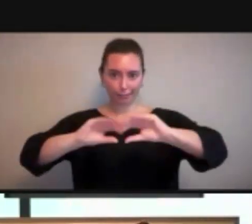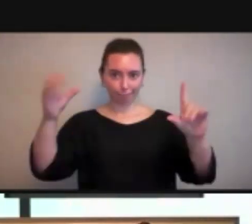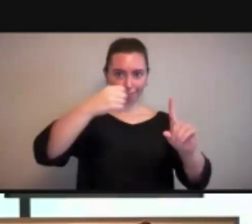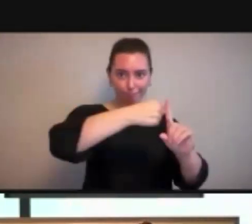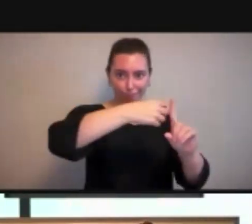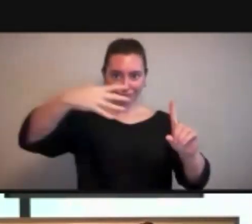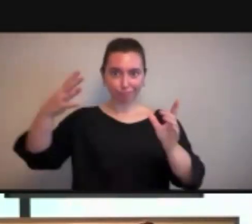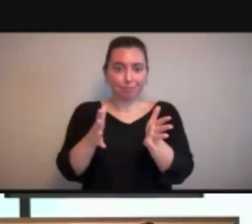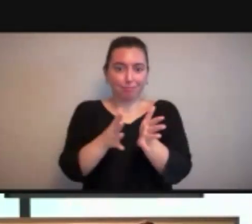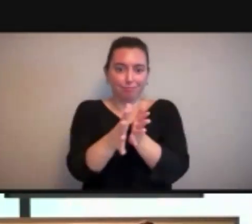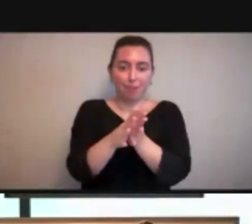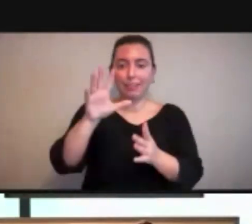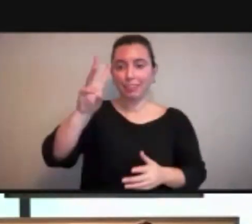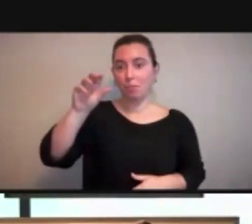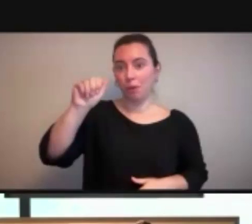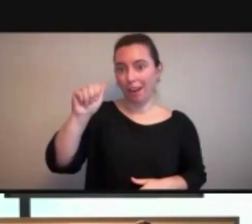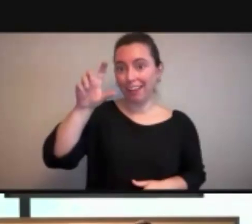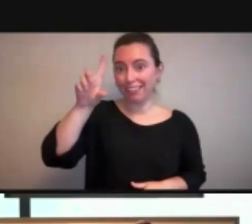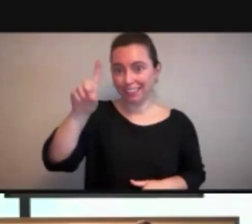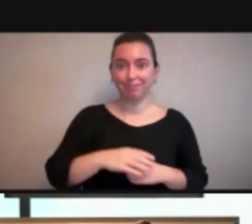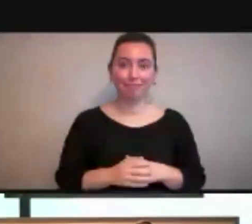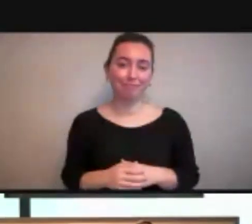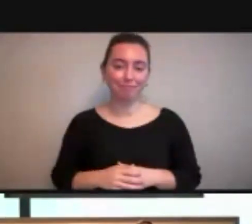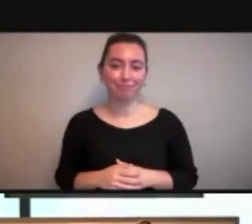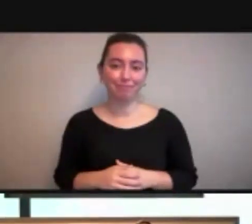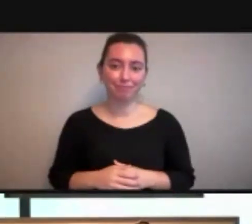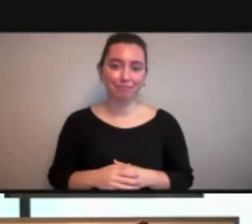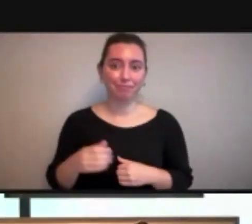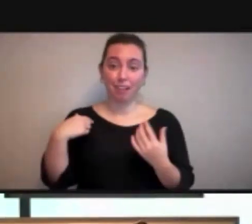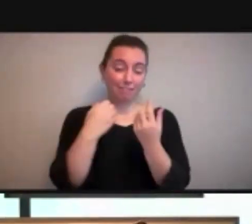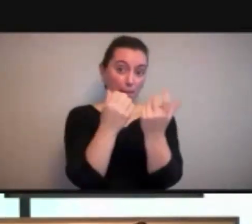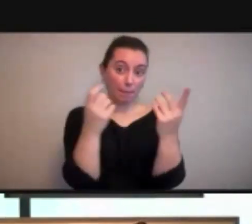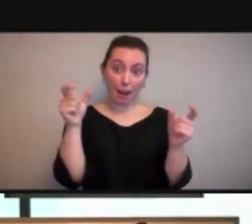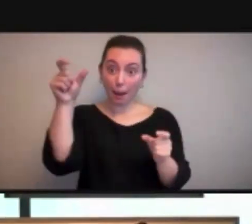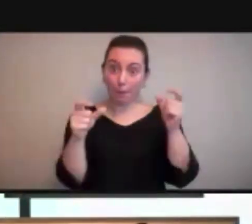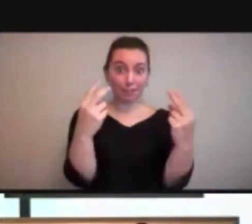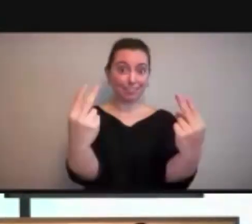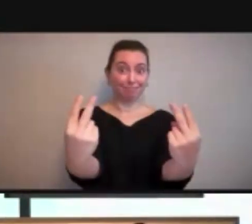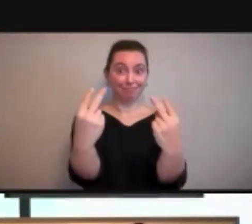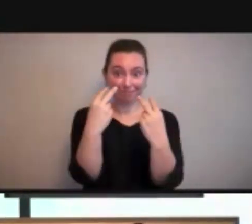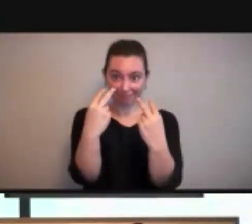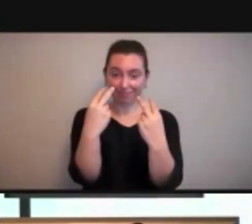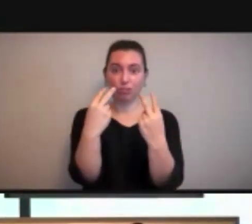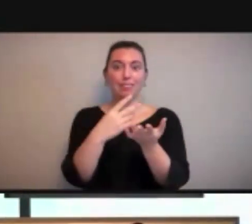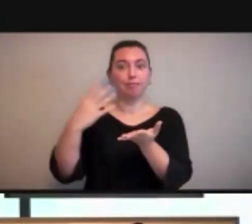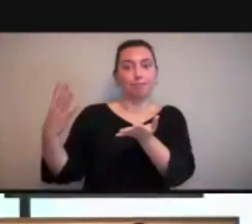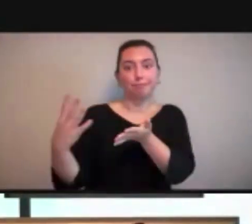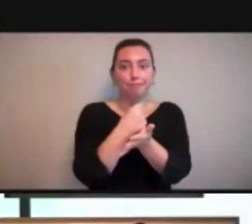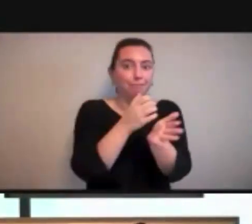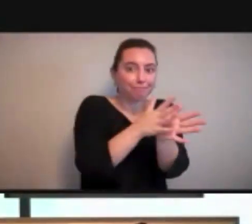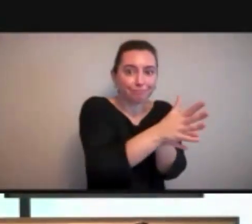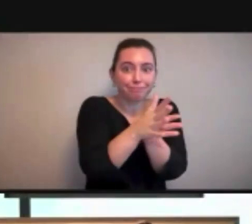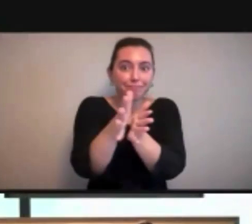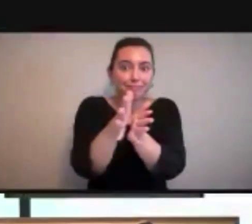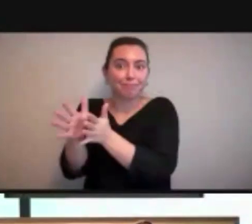that everyone is on the same page. We have many hundred people joining us from all over the world online, and so I'm sure some of them